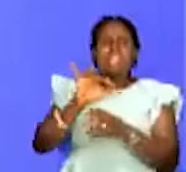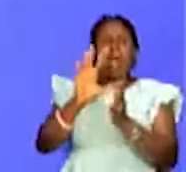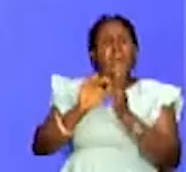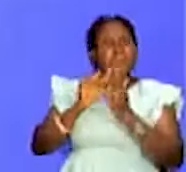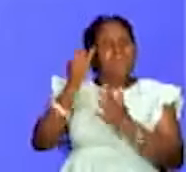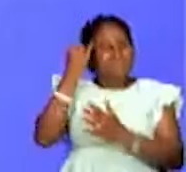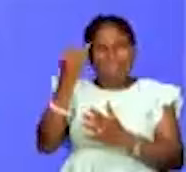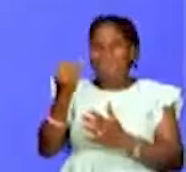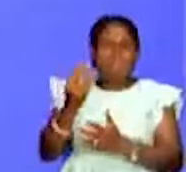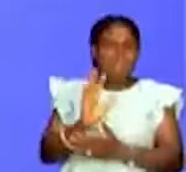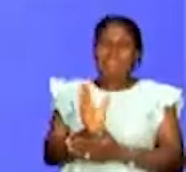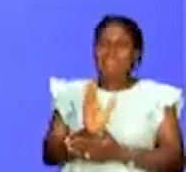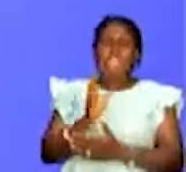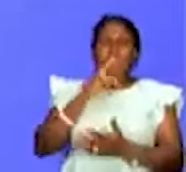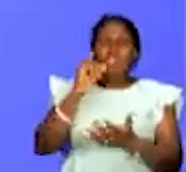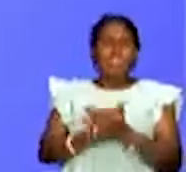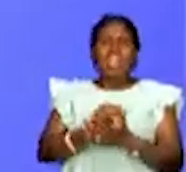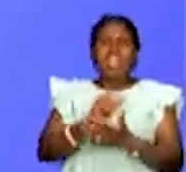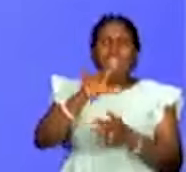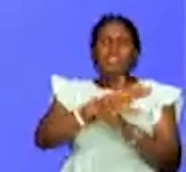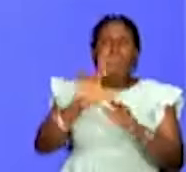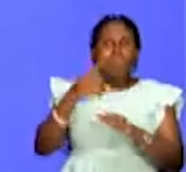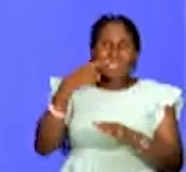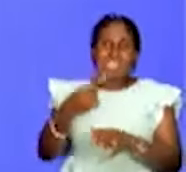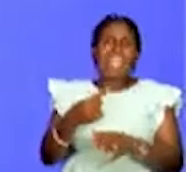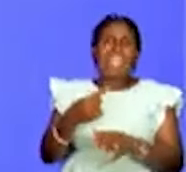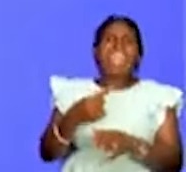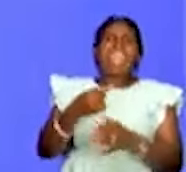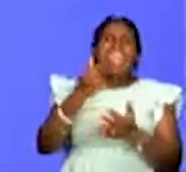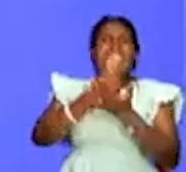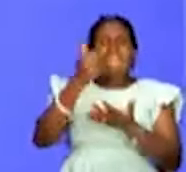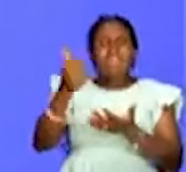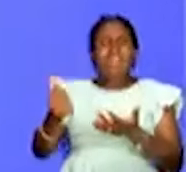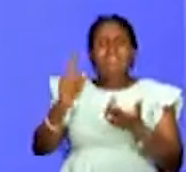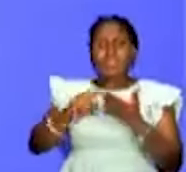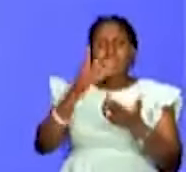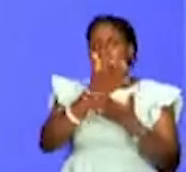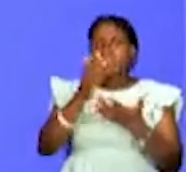So that you don't say amen to what will never come to pass.